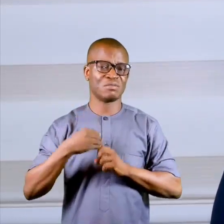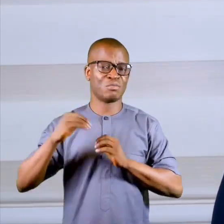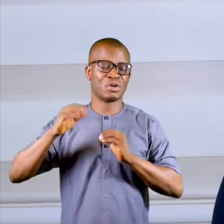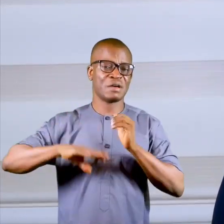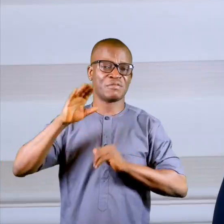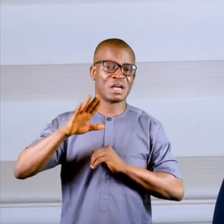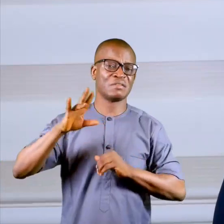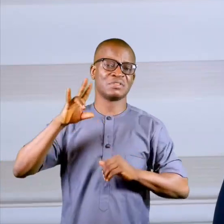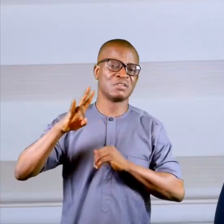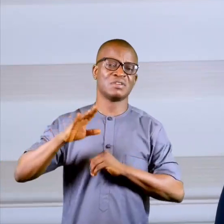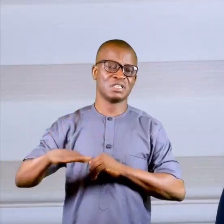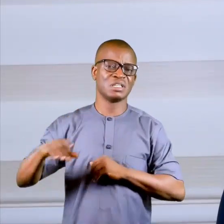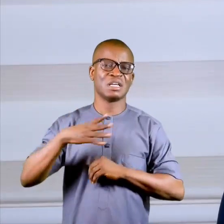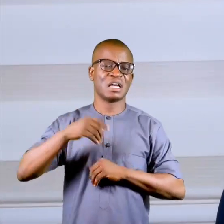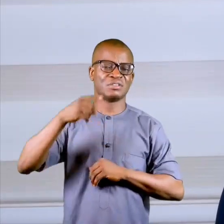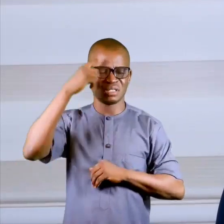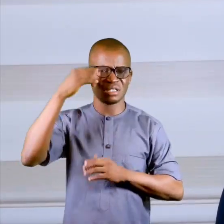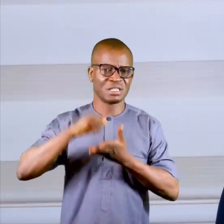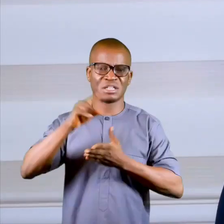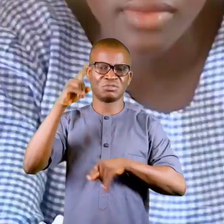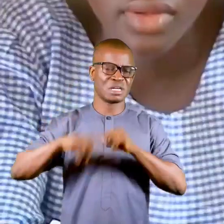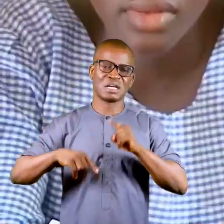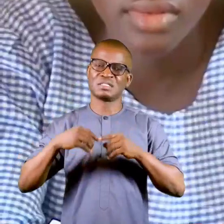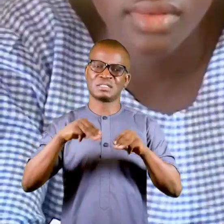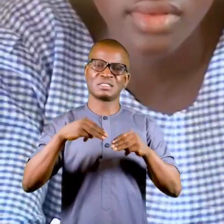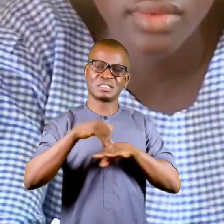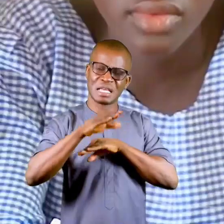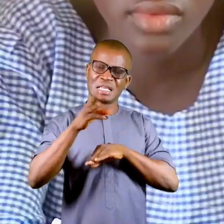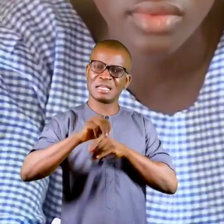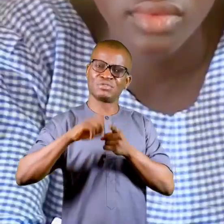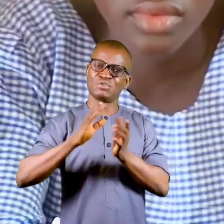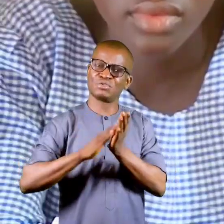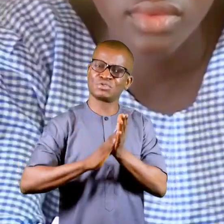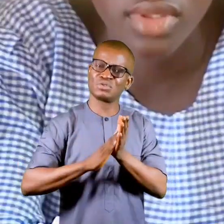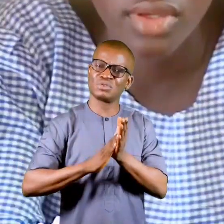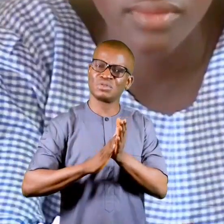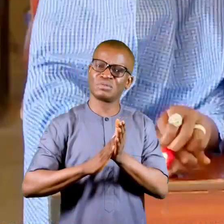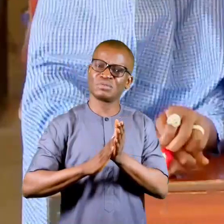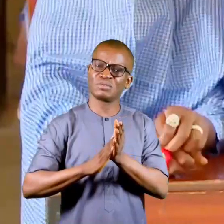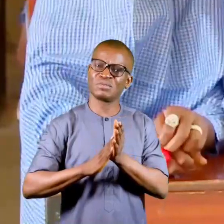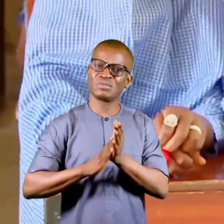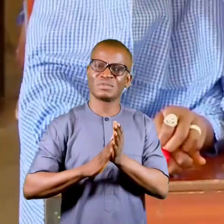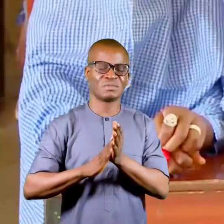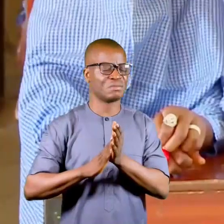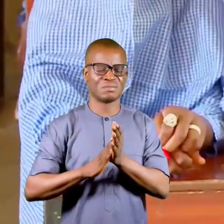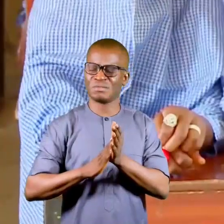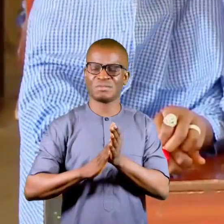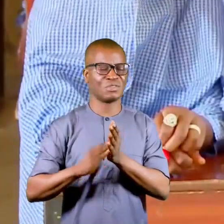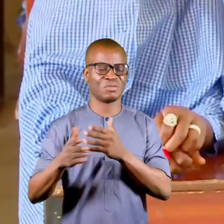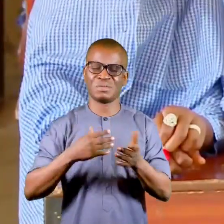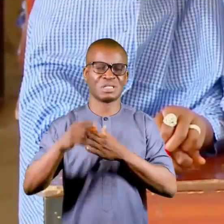5-7 children and you feel, okay, I can't send them all to school, you have to just send them to